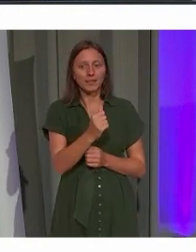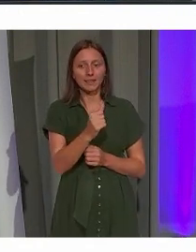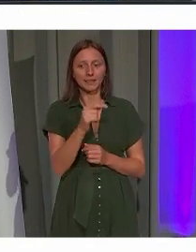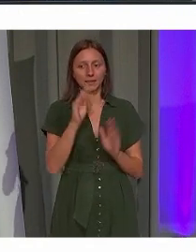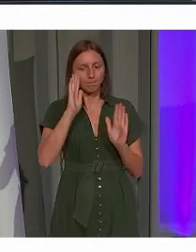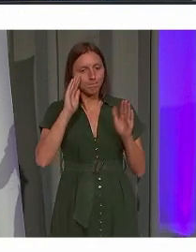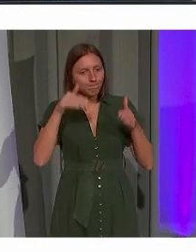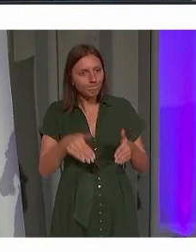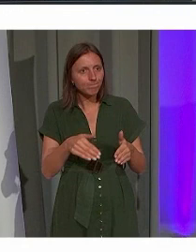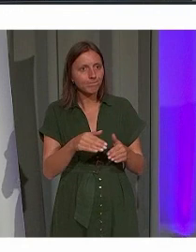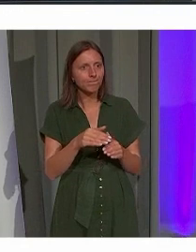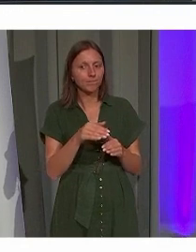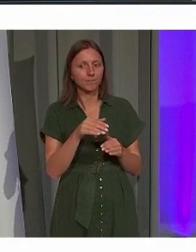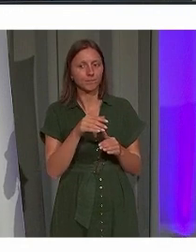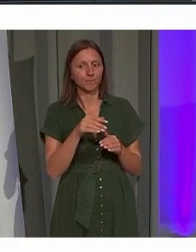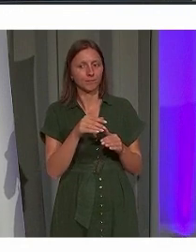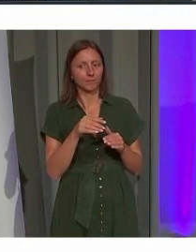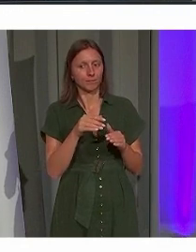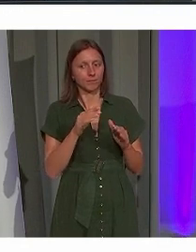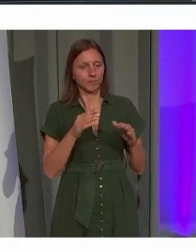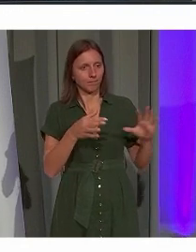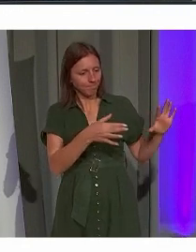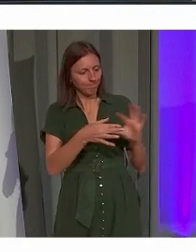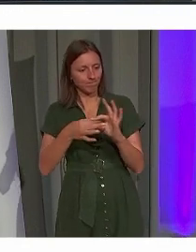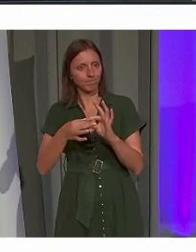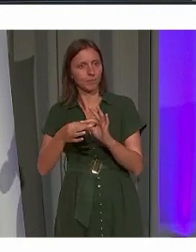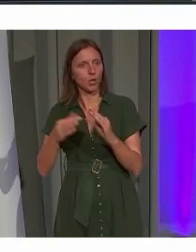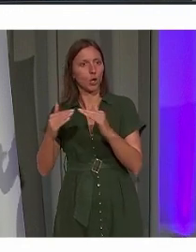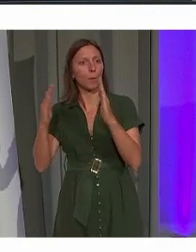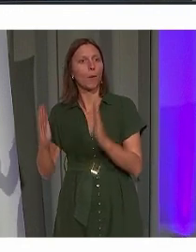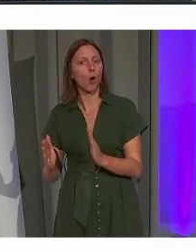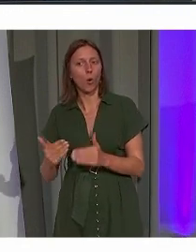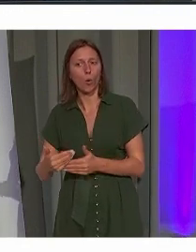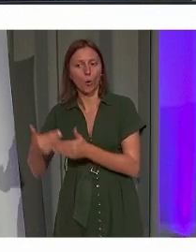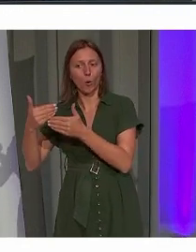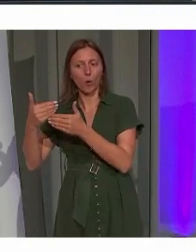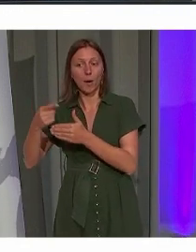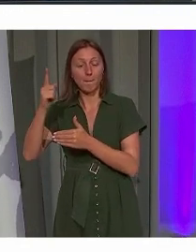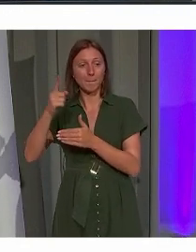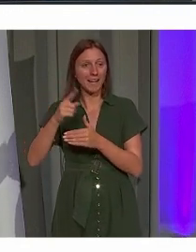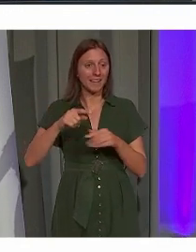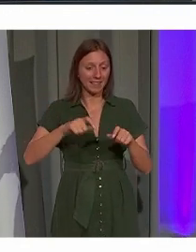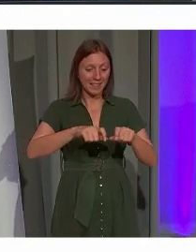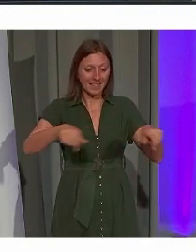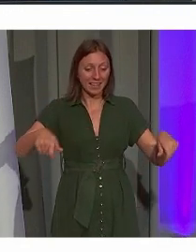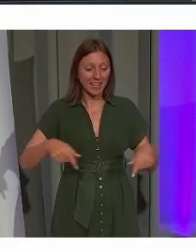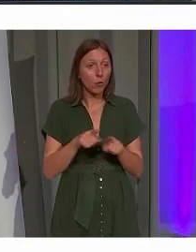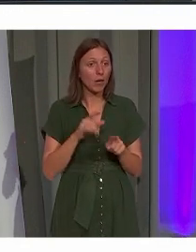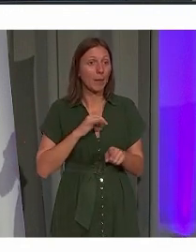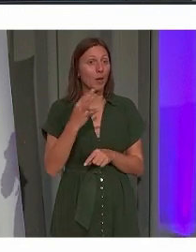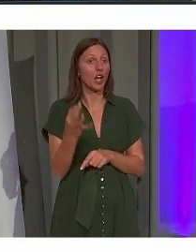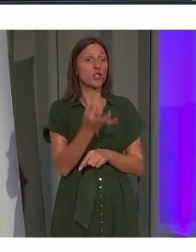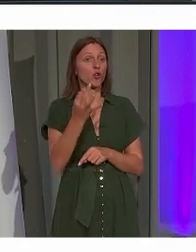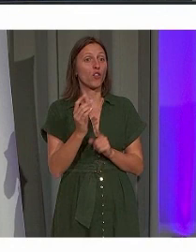alliteration. We actually put it next to the buildings, but the problem is that at